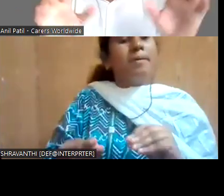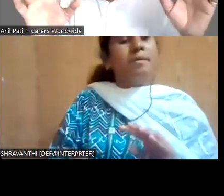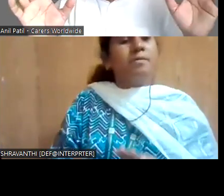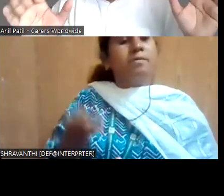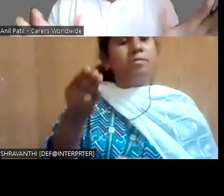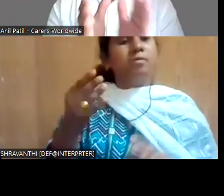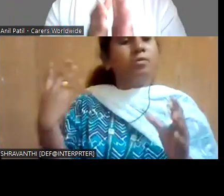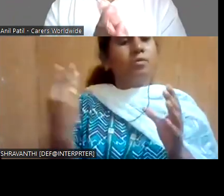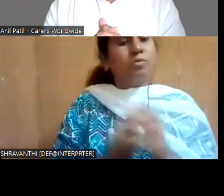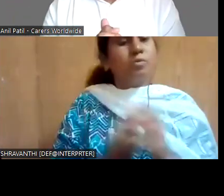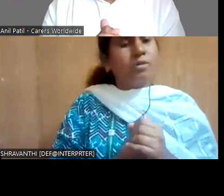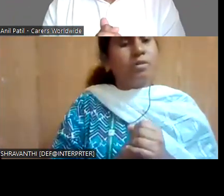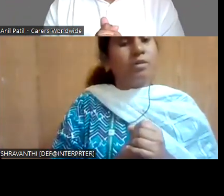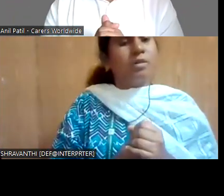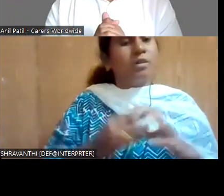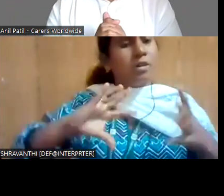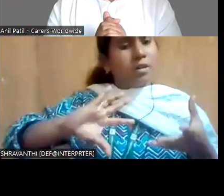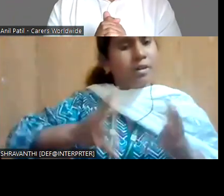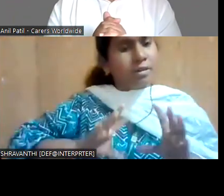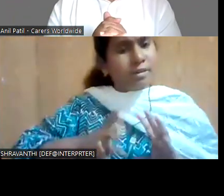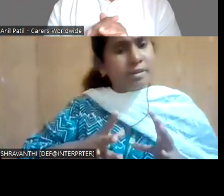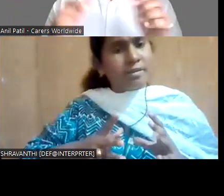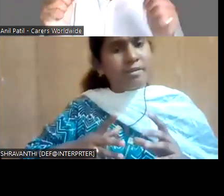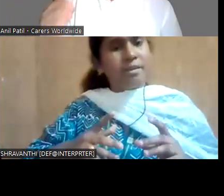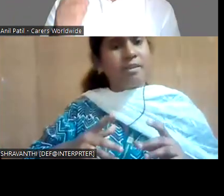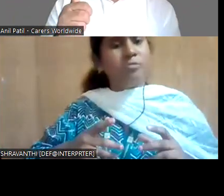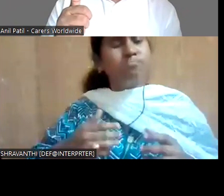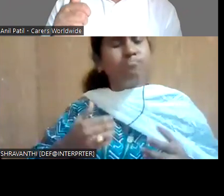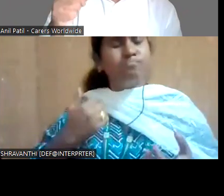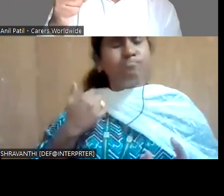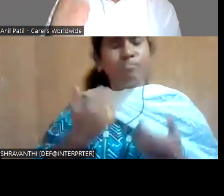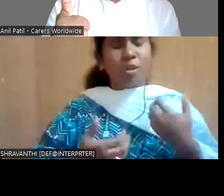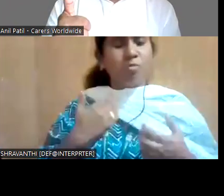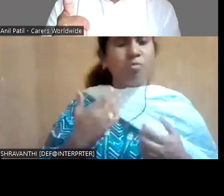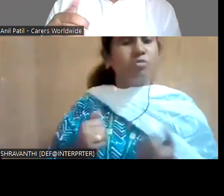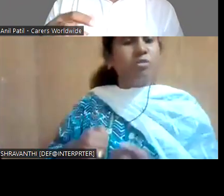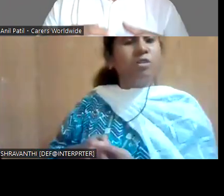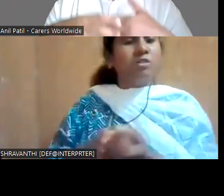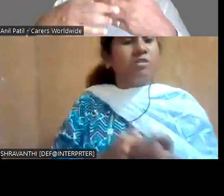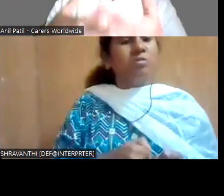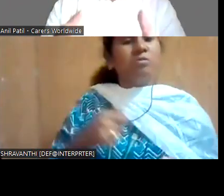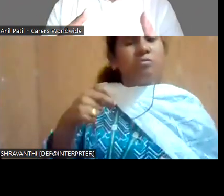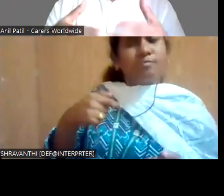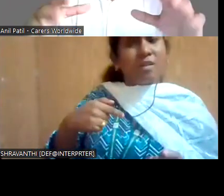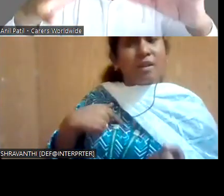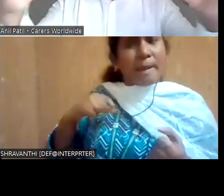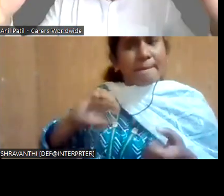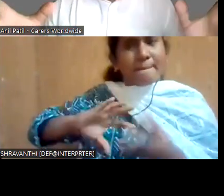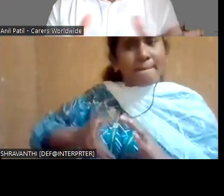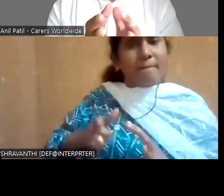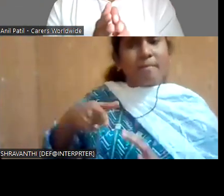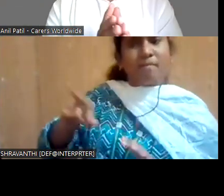together, created an emotional support group for carers, making them feel that they are not alone and giving them a hope